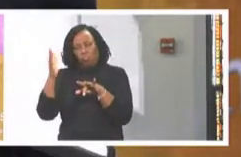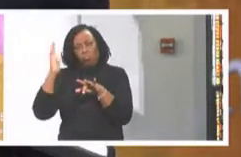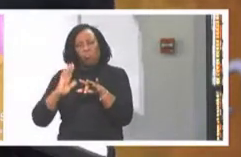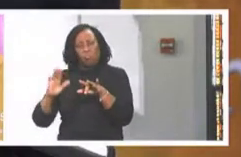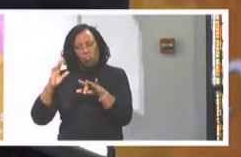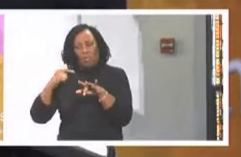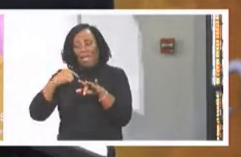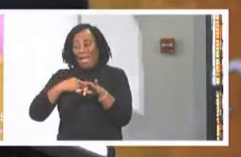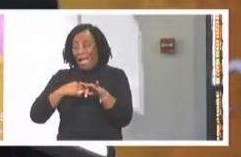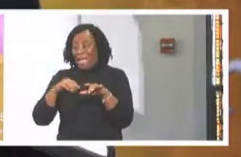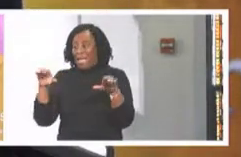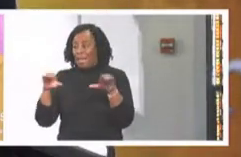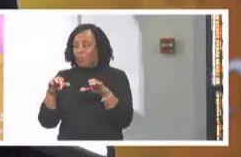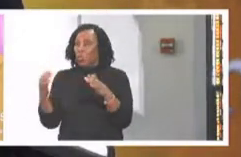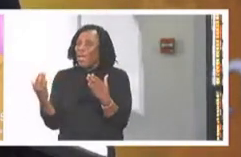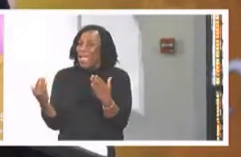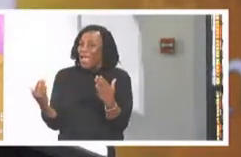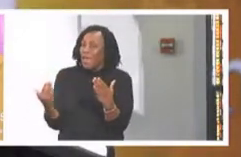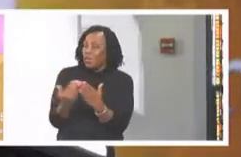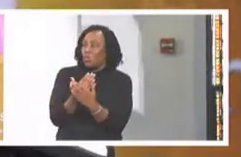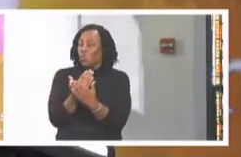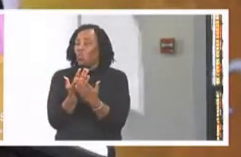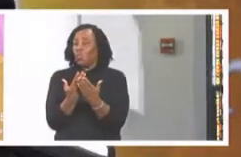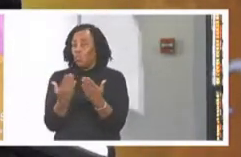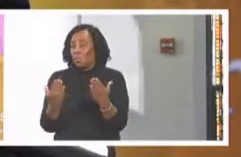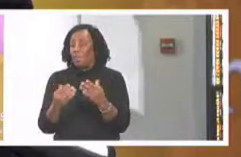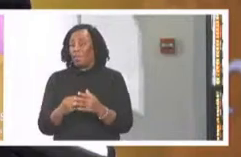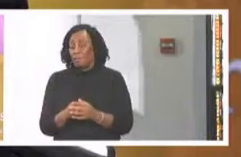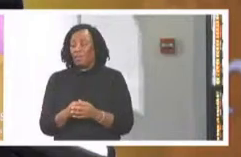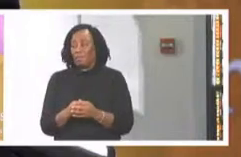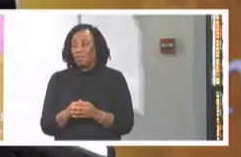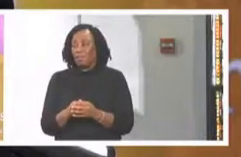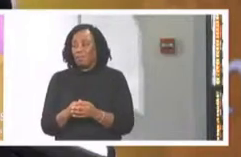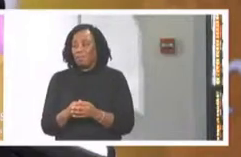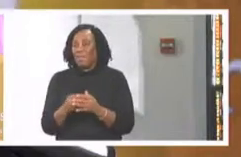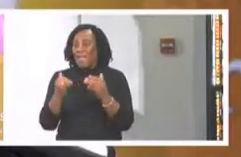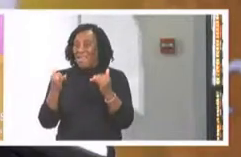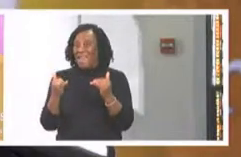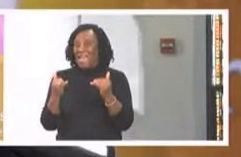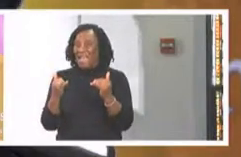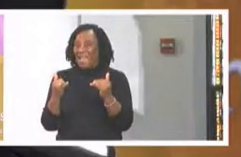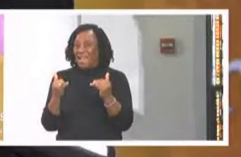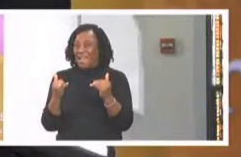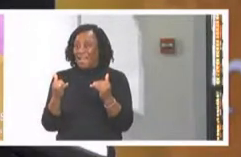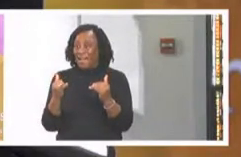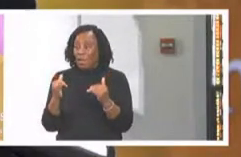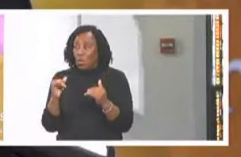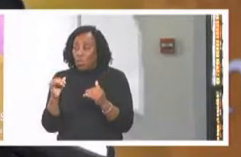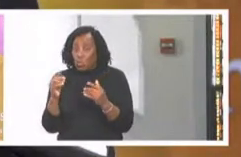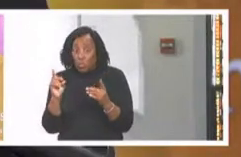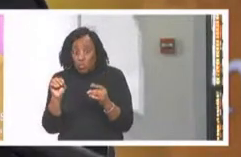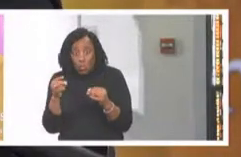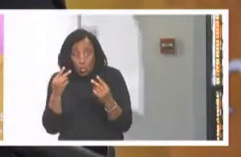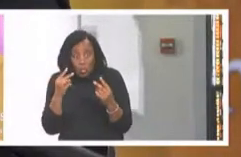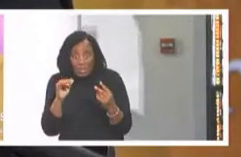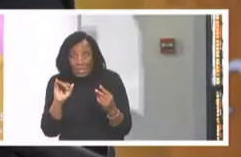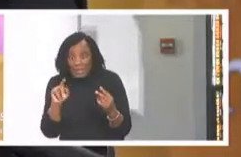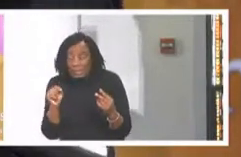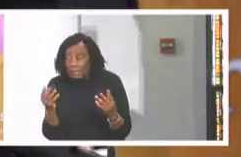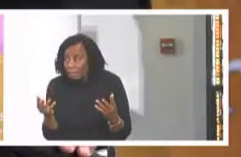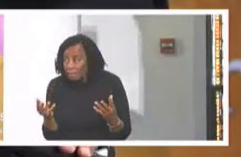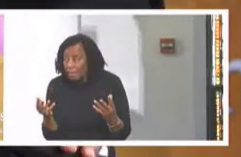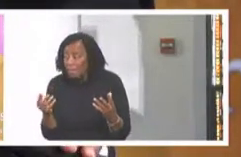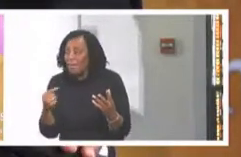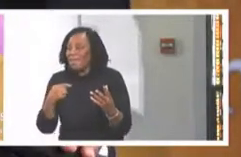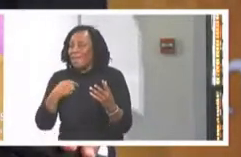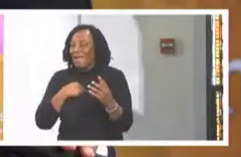am doing a new thing. Now it springs up. Do you not perceive it? I